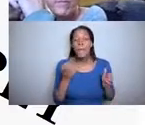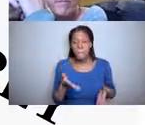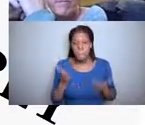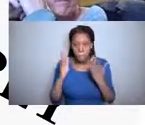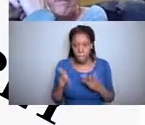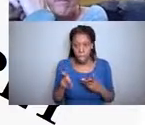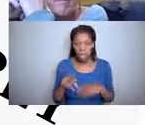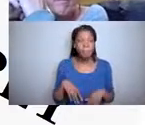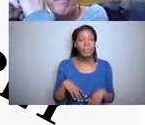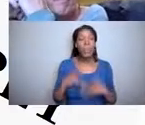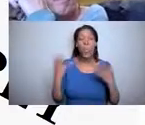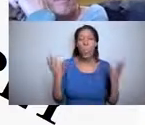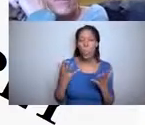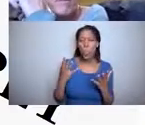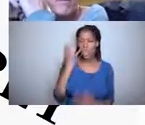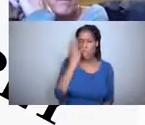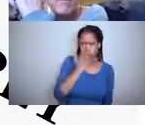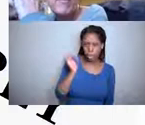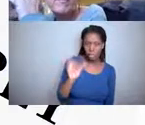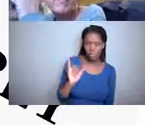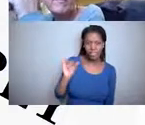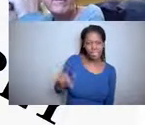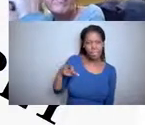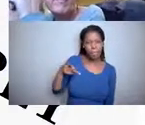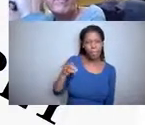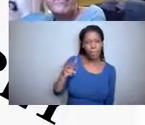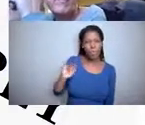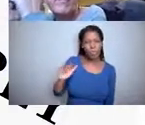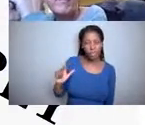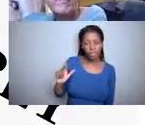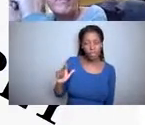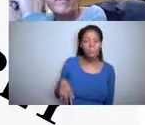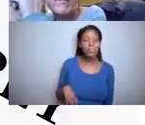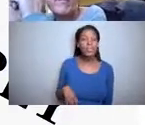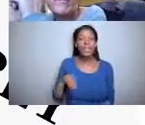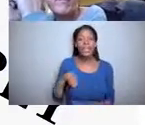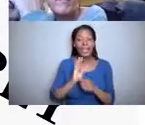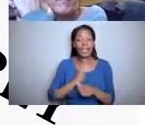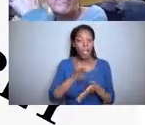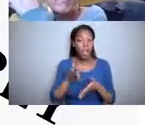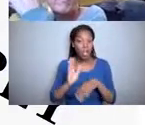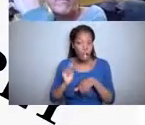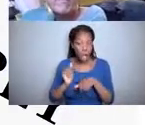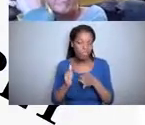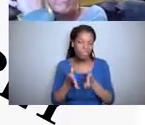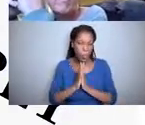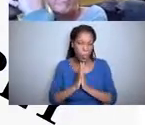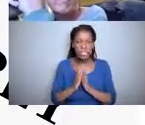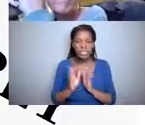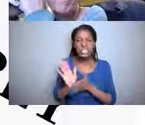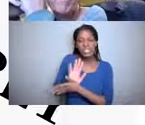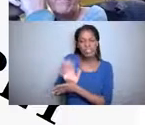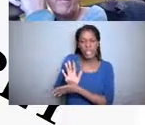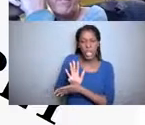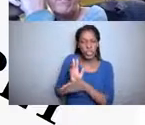of what the opportunity portal looks like when you get to it again in the call there is a video um it's short for minutes where i